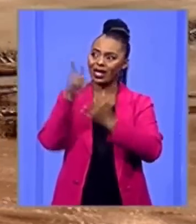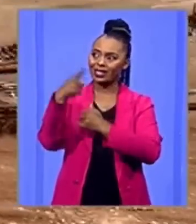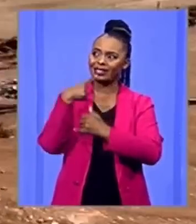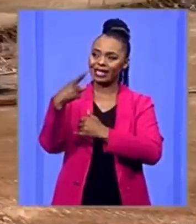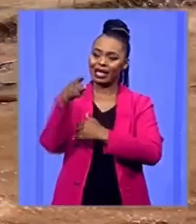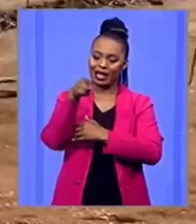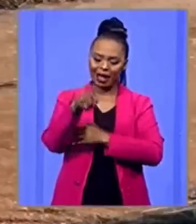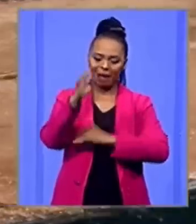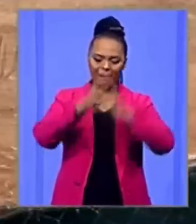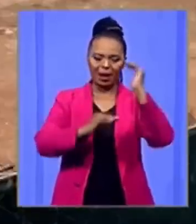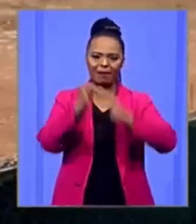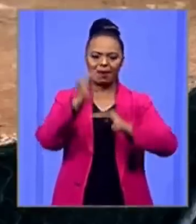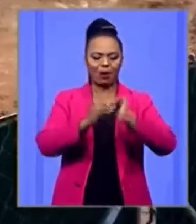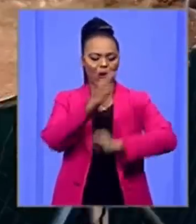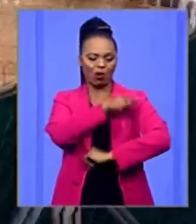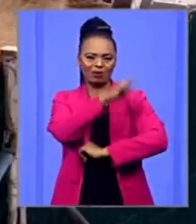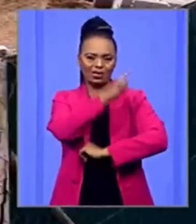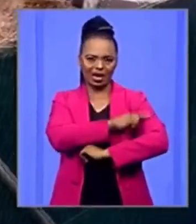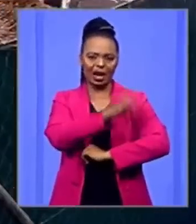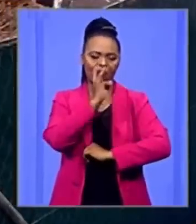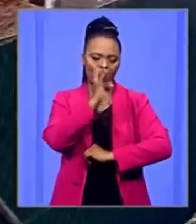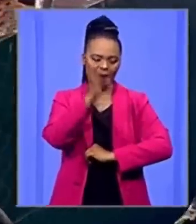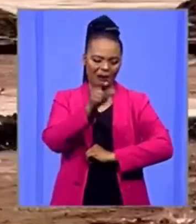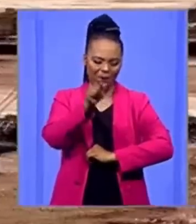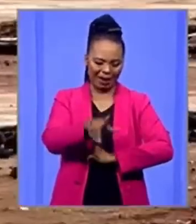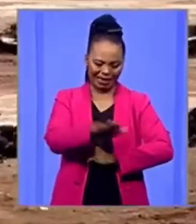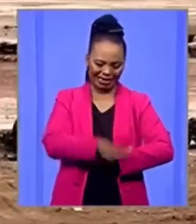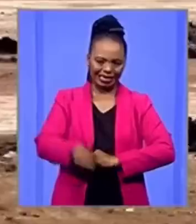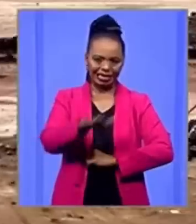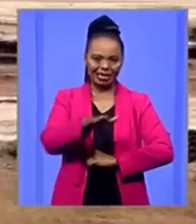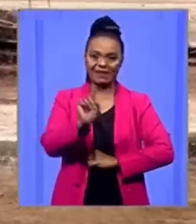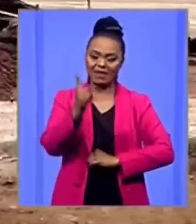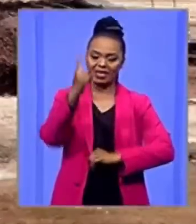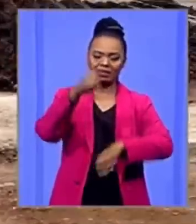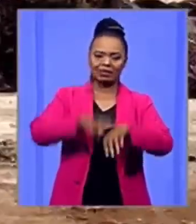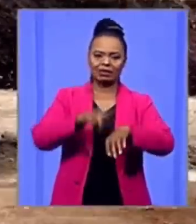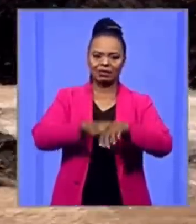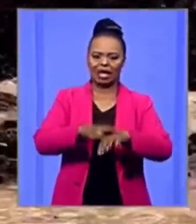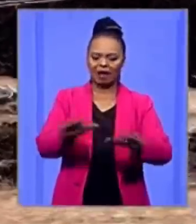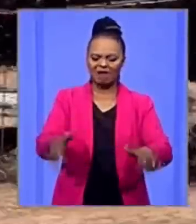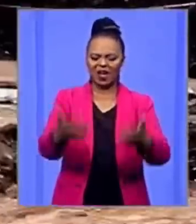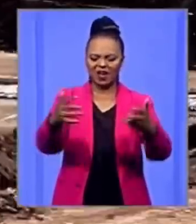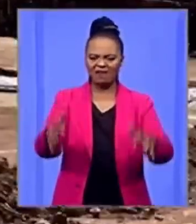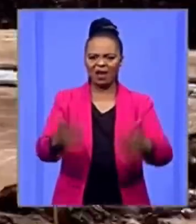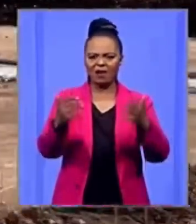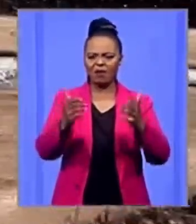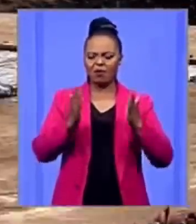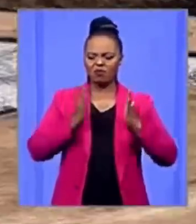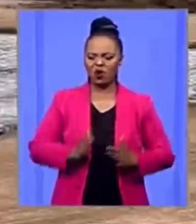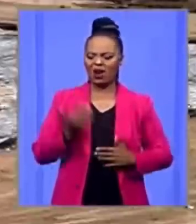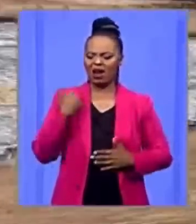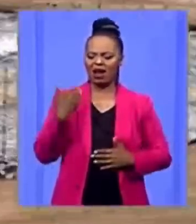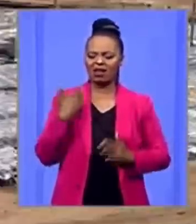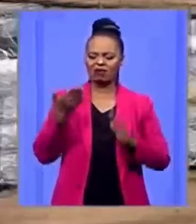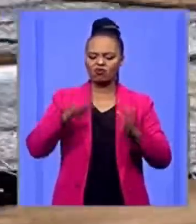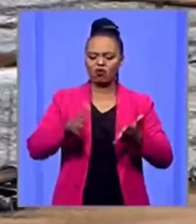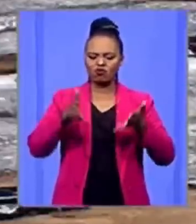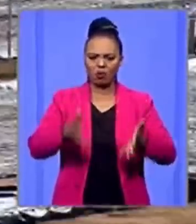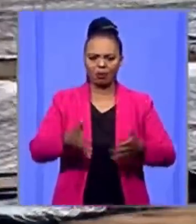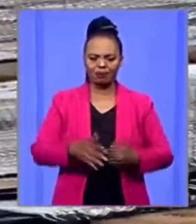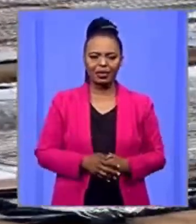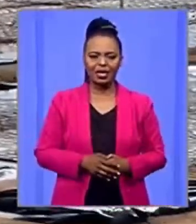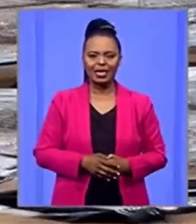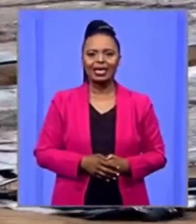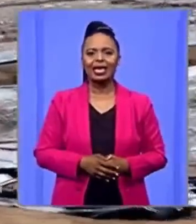bja private ebile e le bja mathomothomo ka tikologong ya Begersfort ka go epolla mašaledi a meloko le metswalle ya bona. Ba re